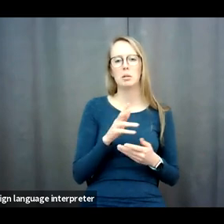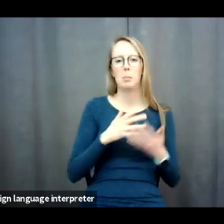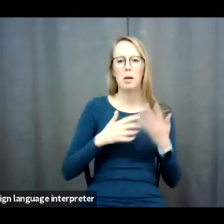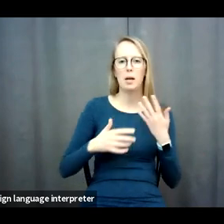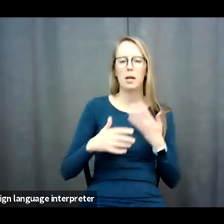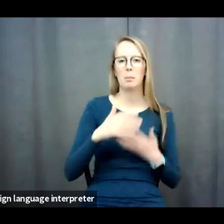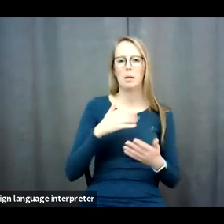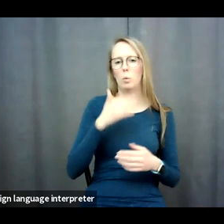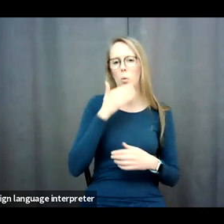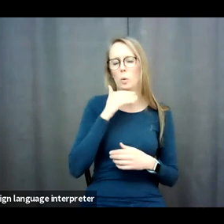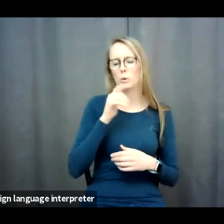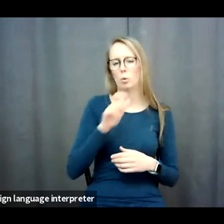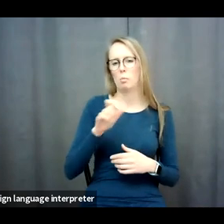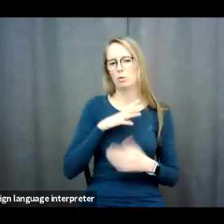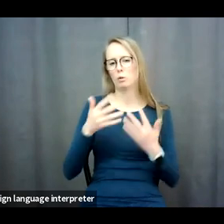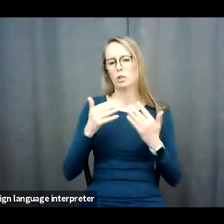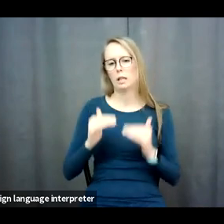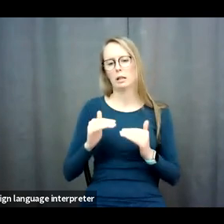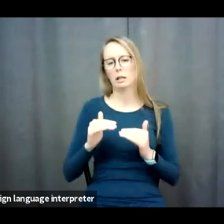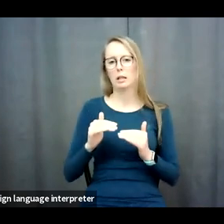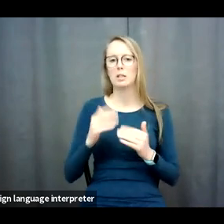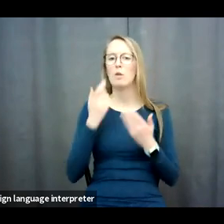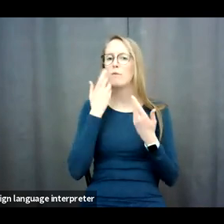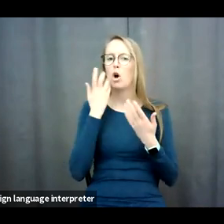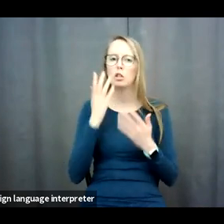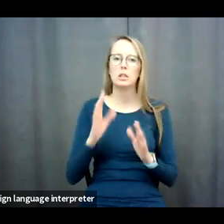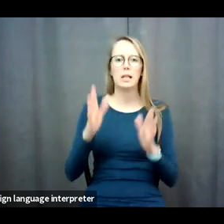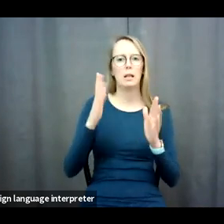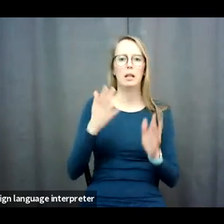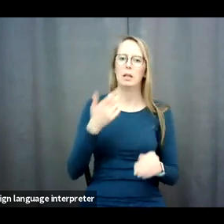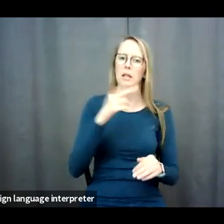youth with disabilities in their everyday life, such as school, for example,